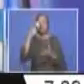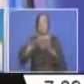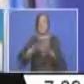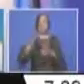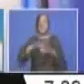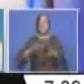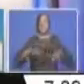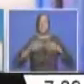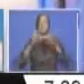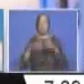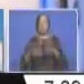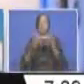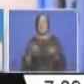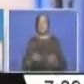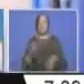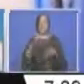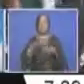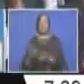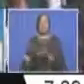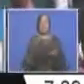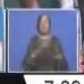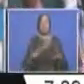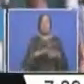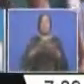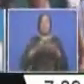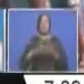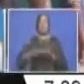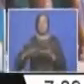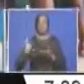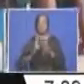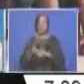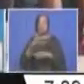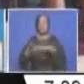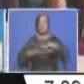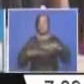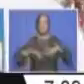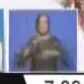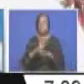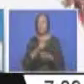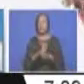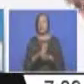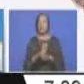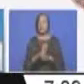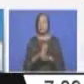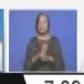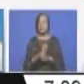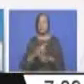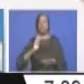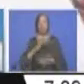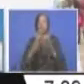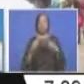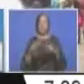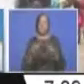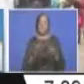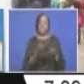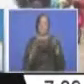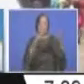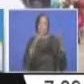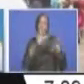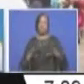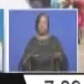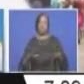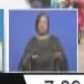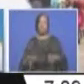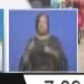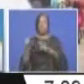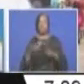it's his time to carry on that message through the foundation's work. We try to inspire the kids and do things with the